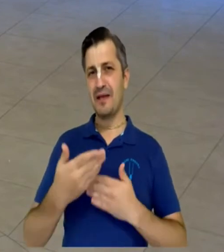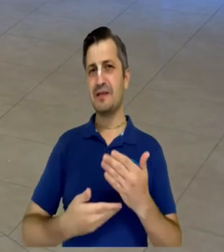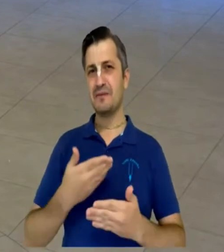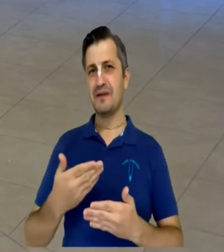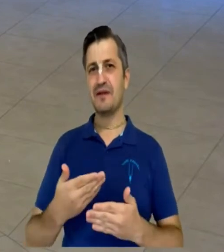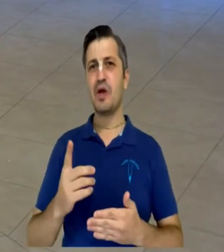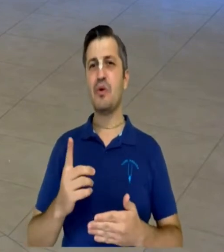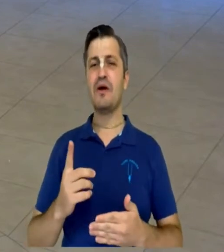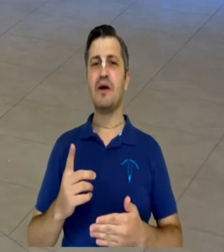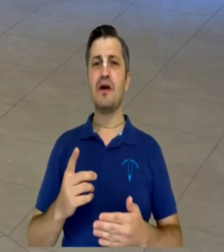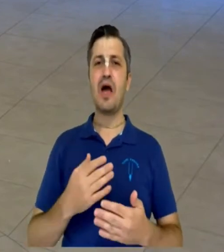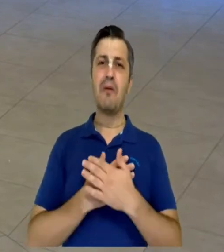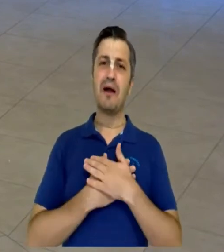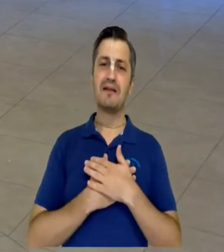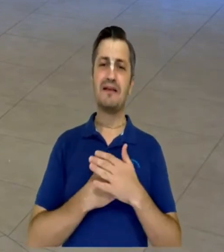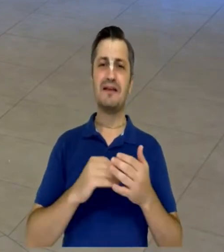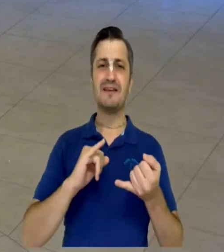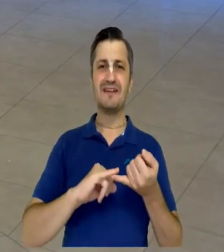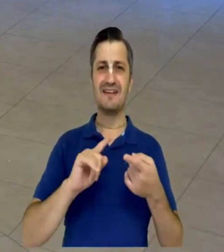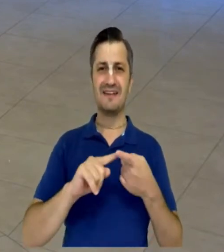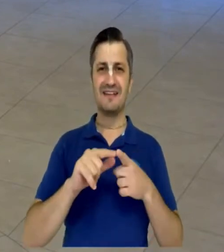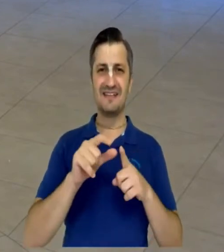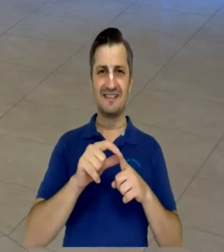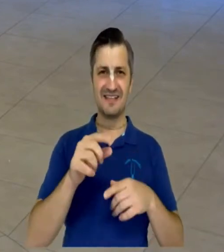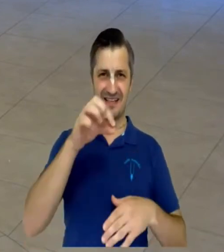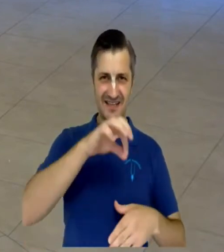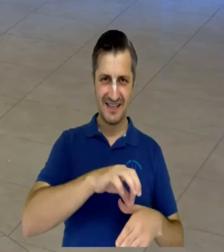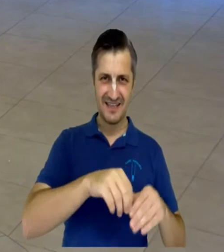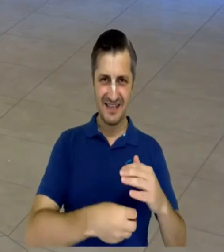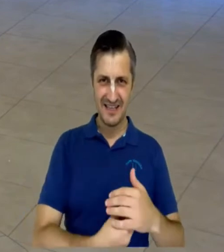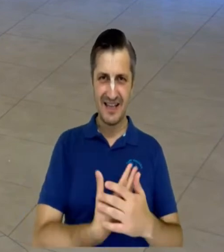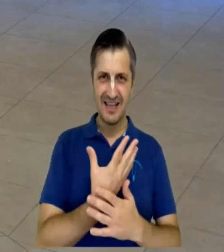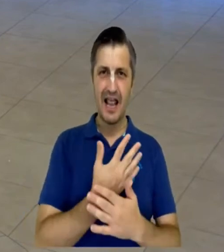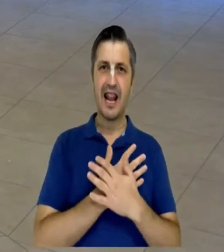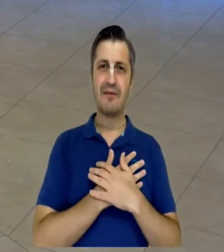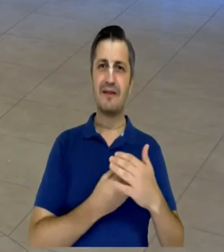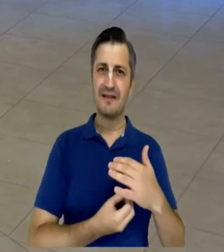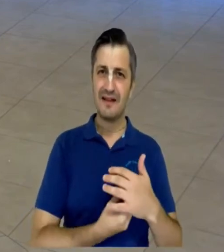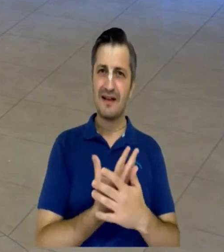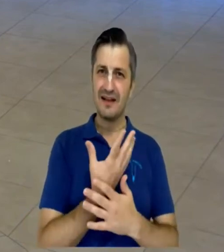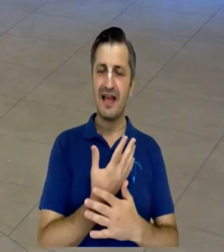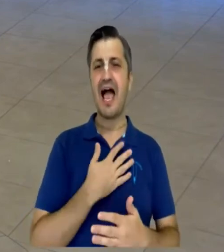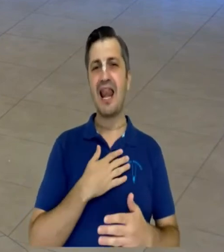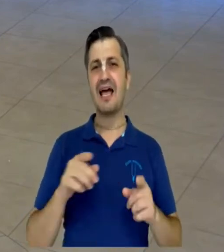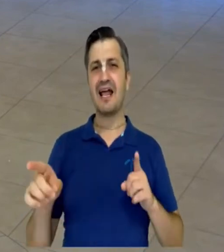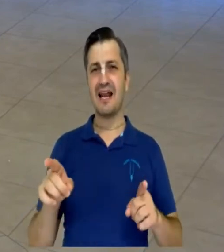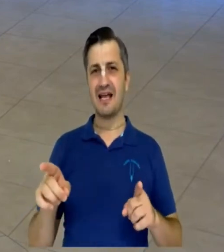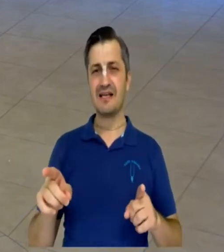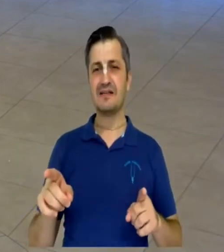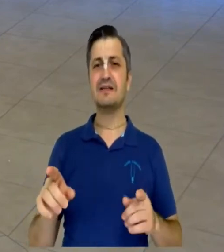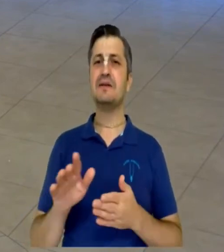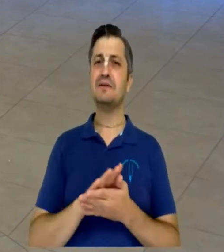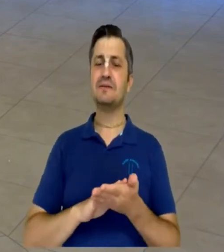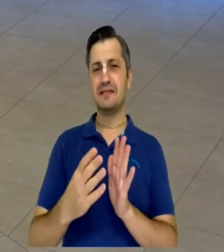Bhaktilata and the plant of bhakti. When we receive mercy of